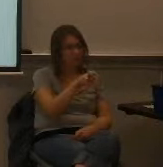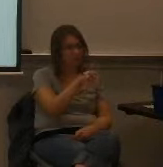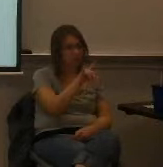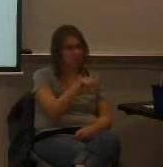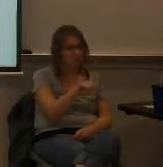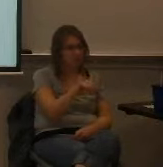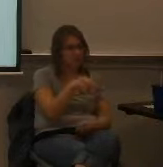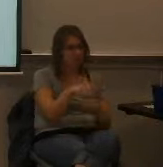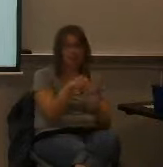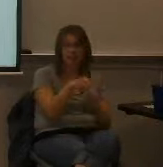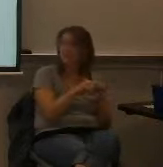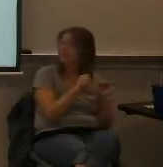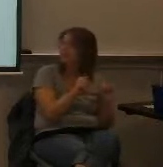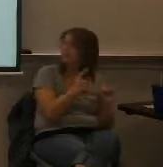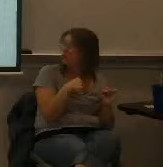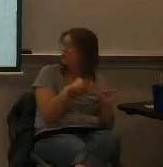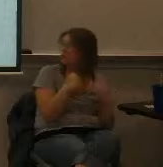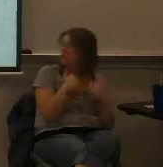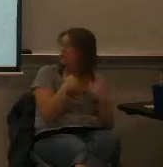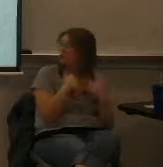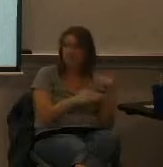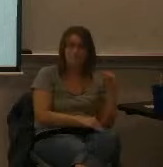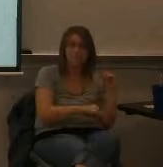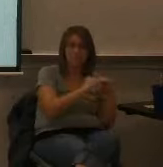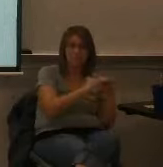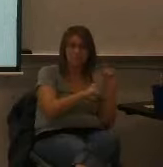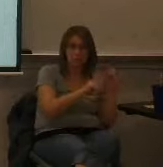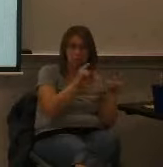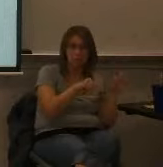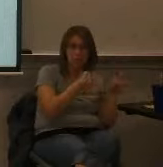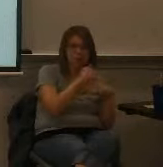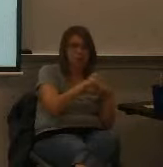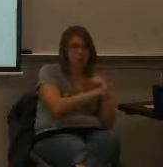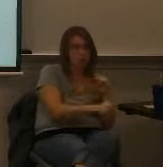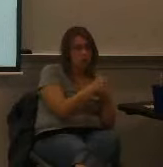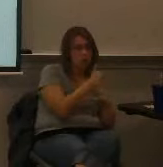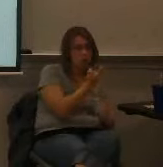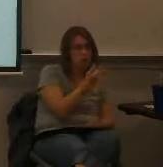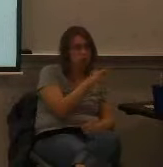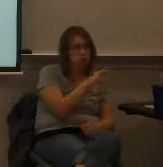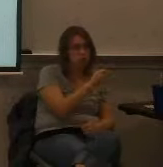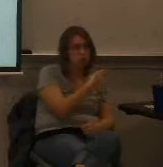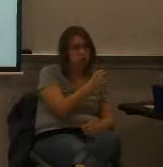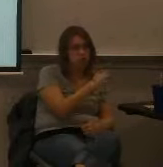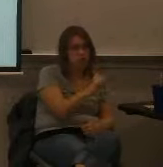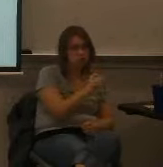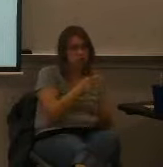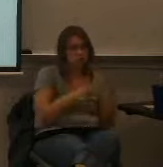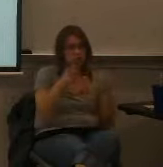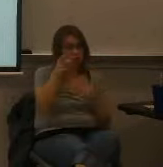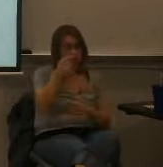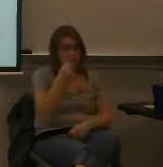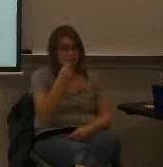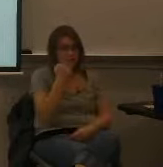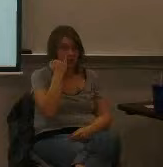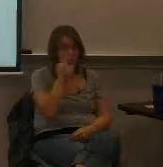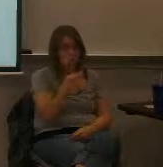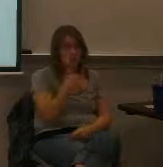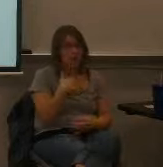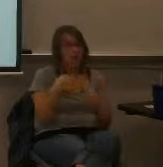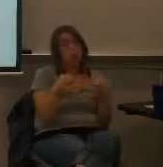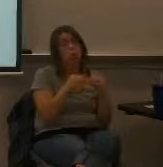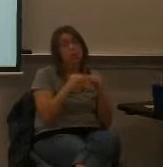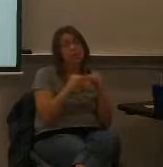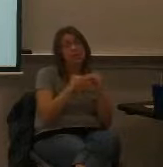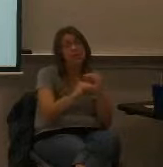system, we have maximum diversity at the lowest harshness. What Tanel's saying is if you had an even more